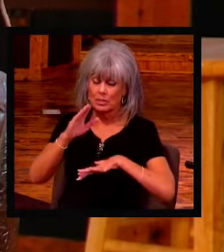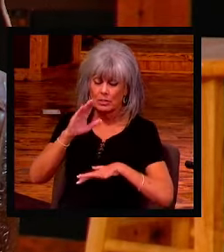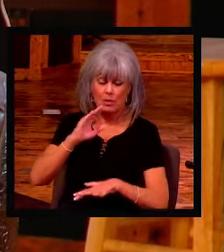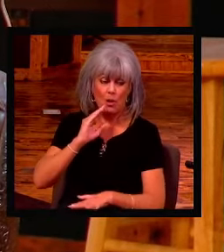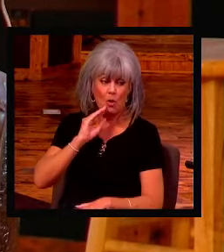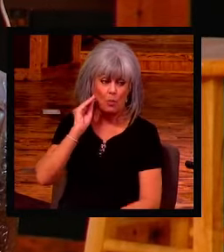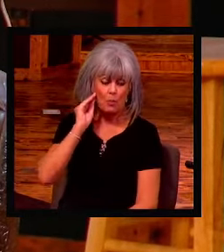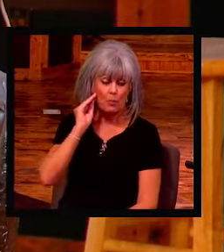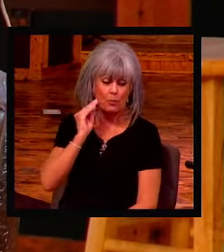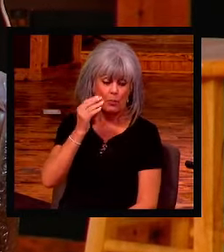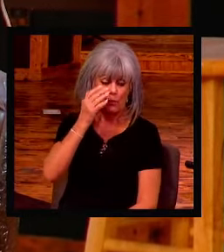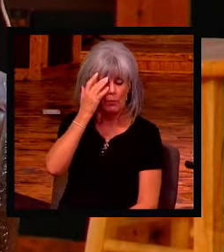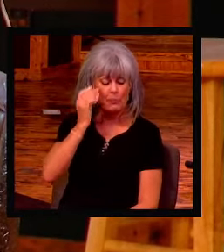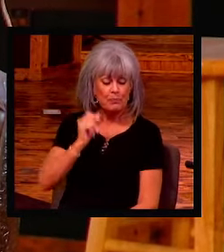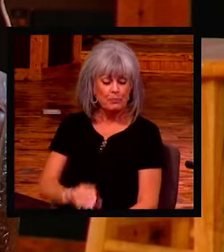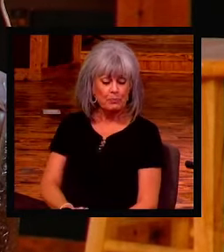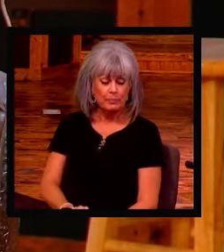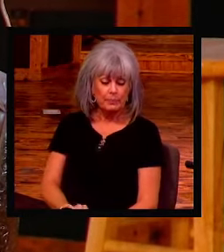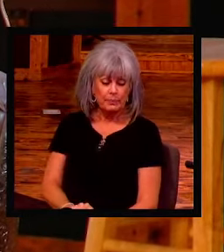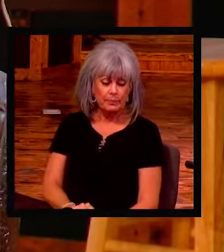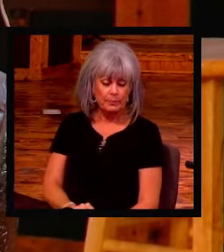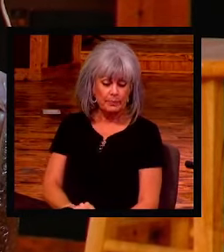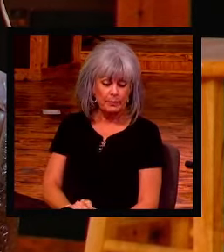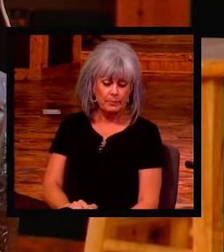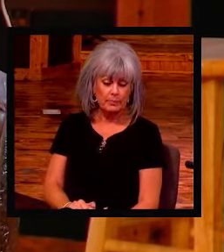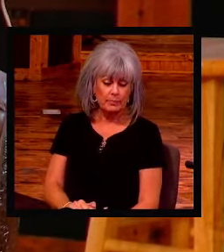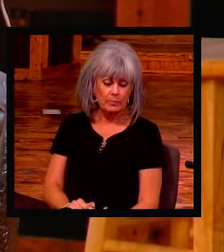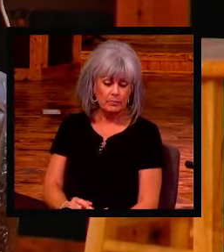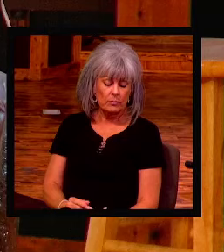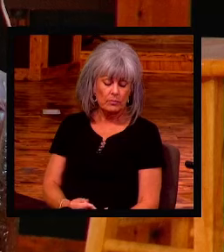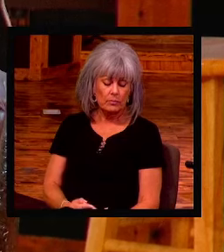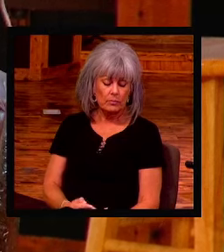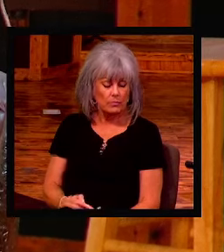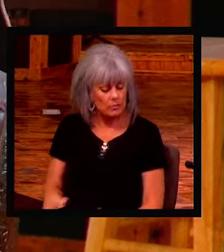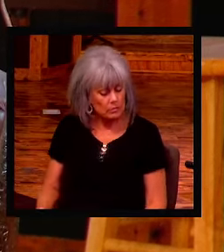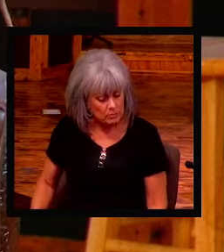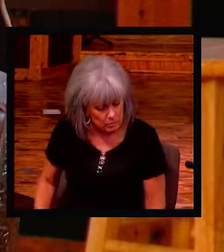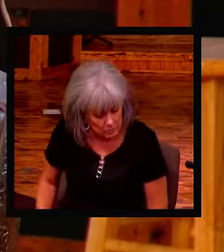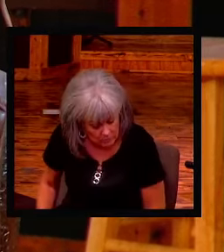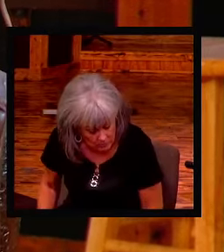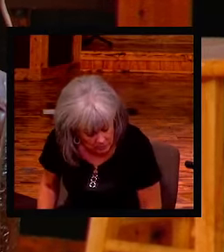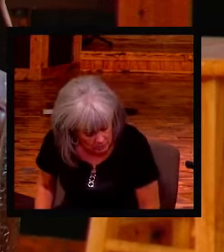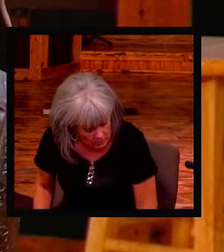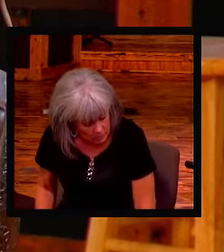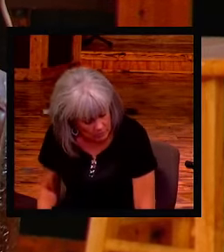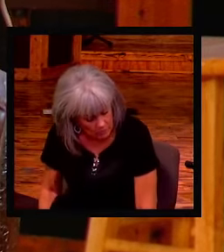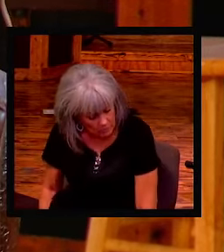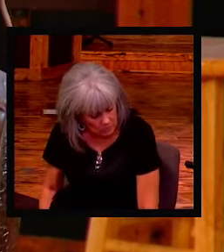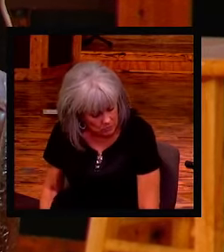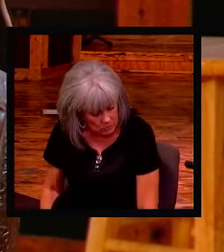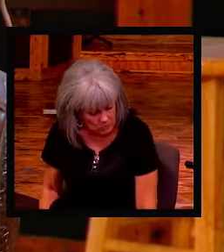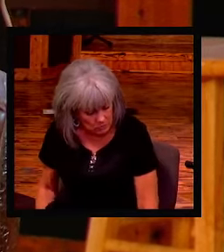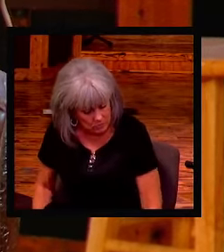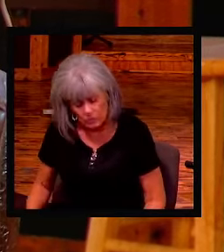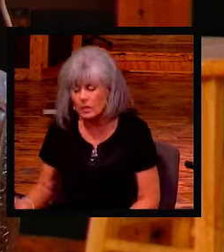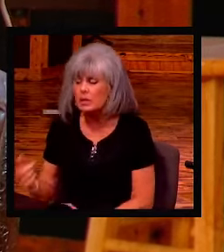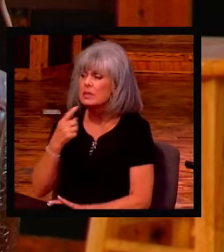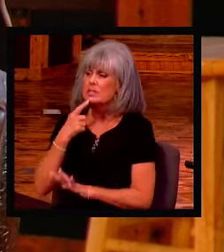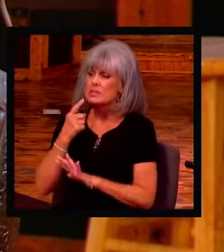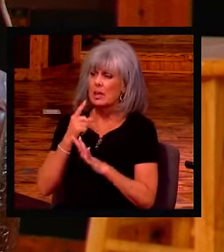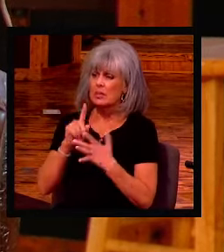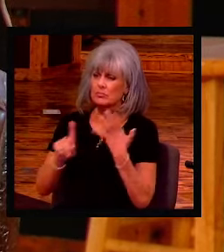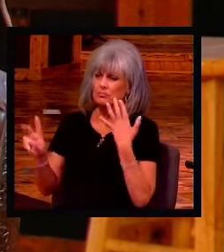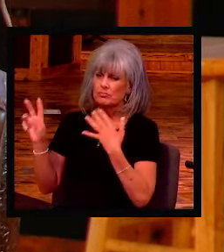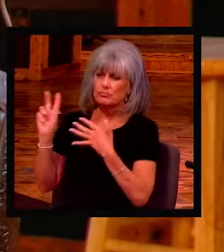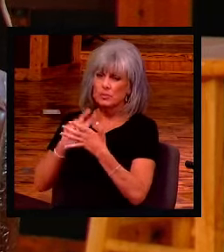And he said it in the previous weeks that when you do that, that the devil